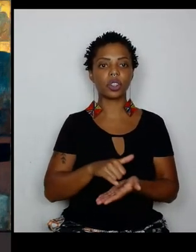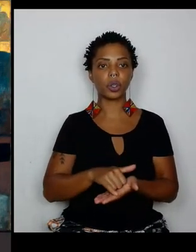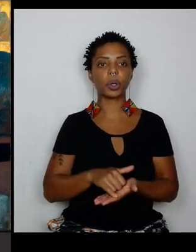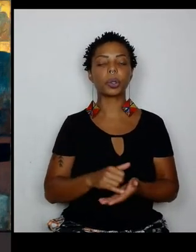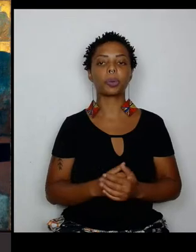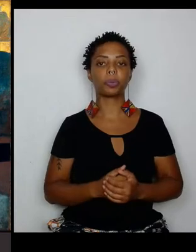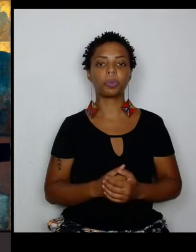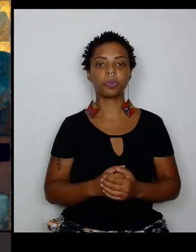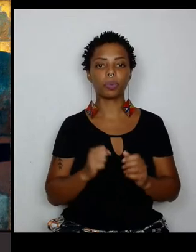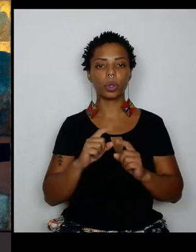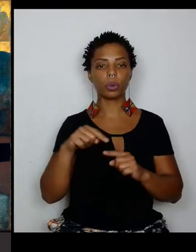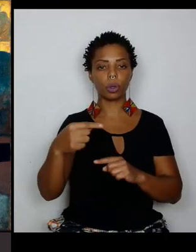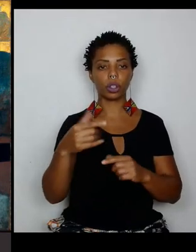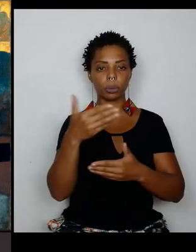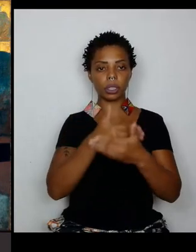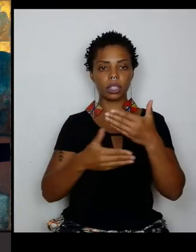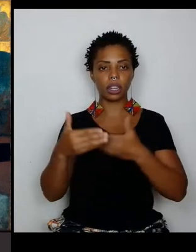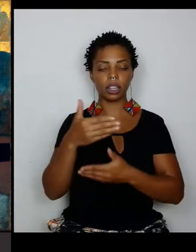next slide